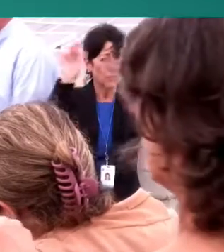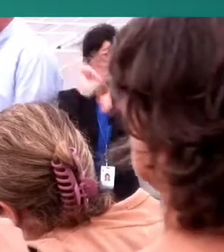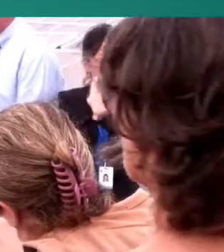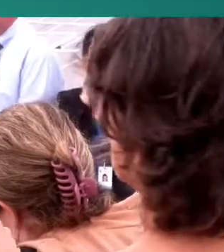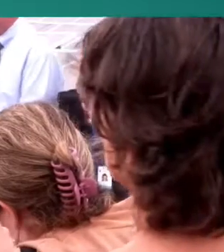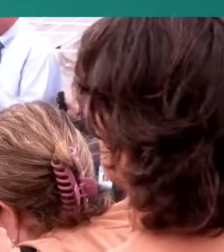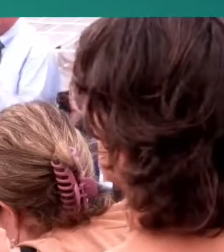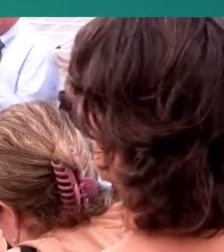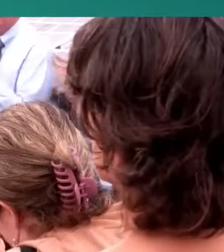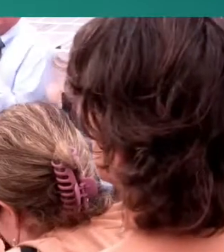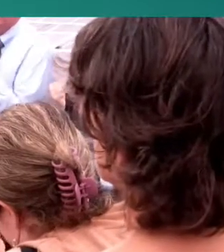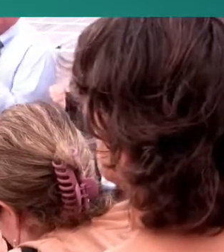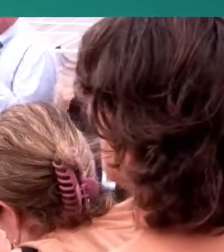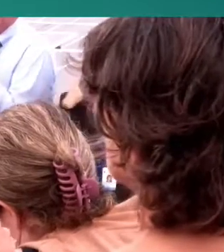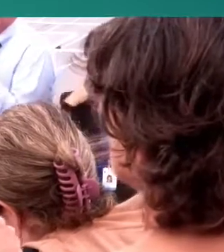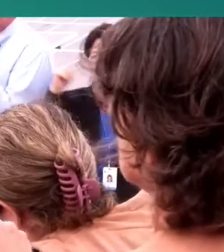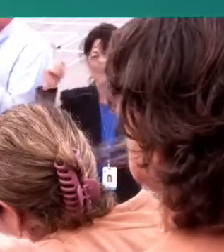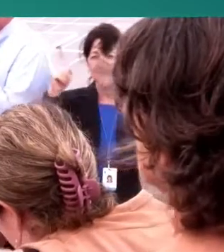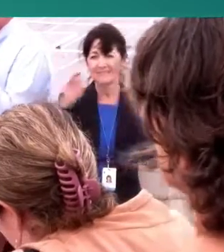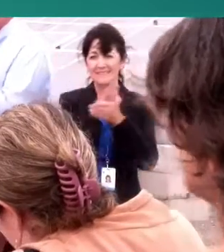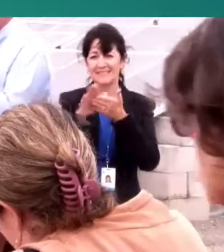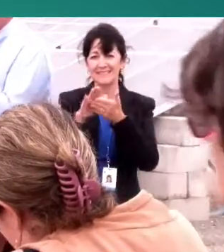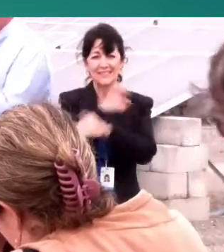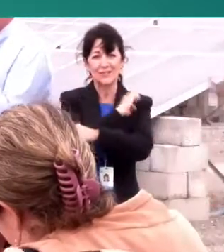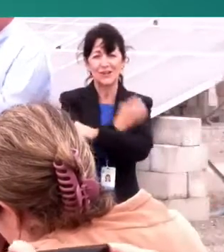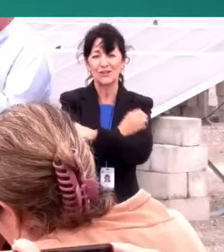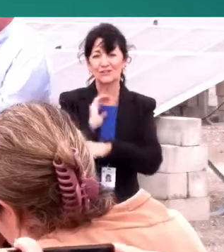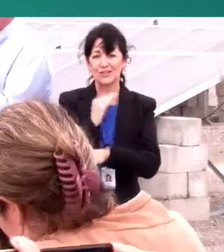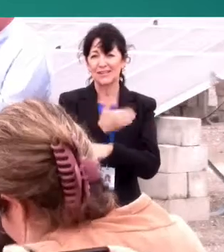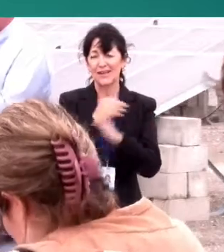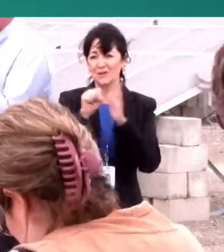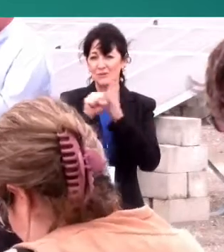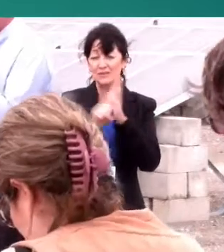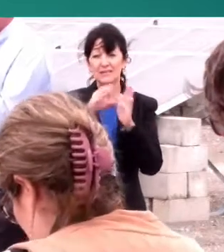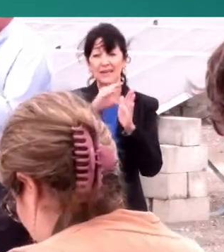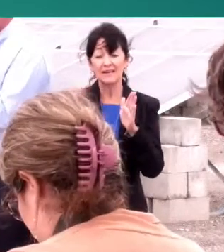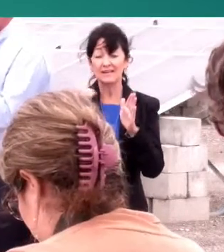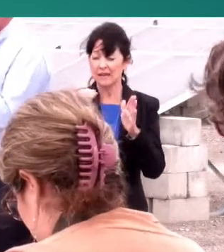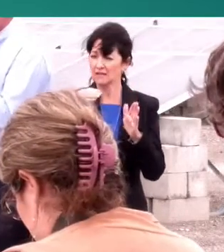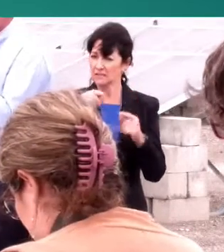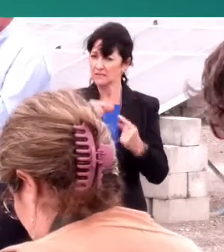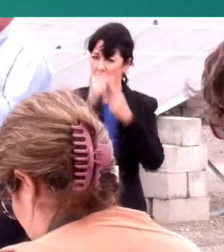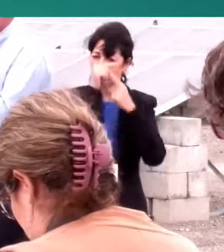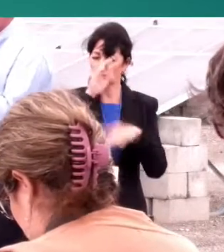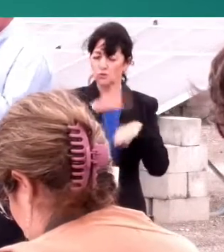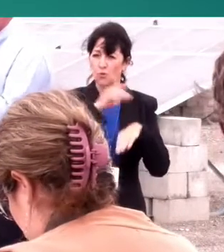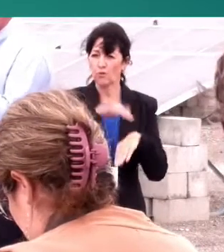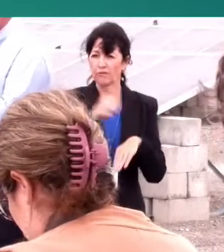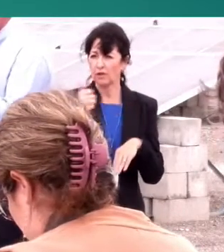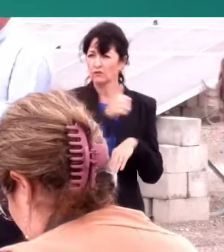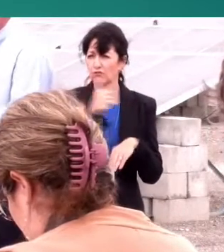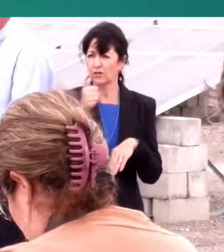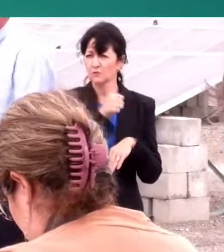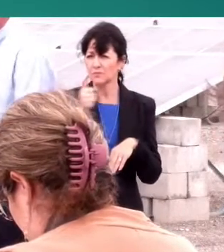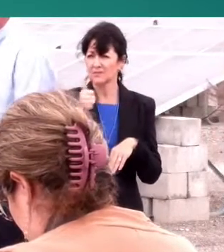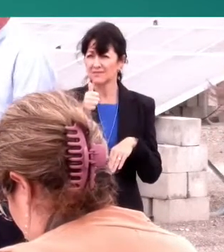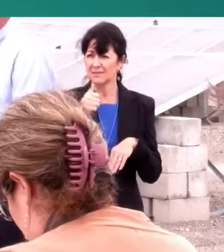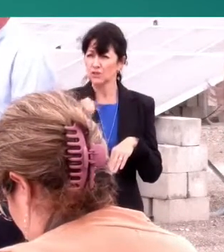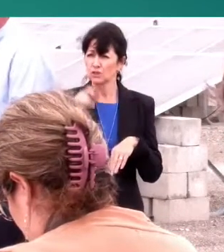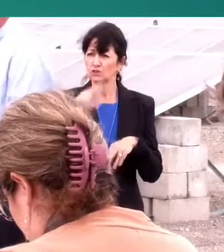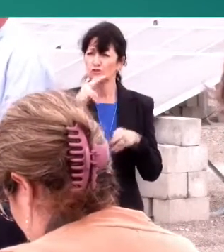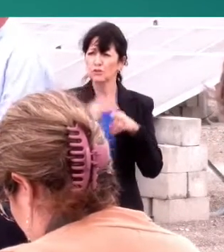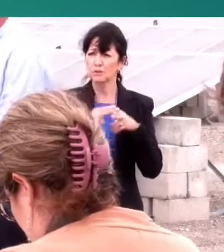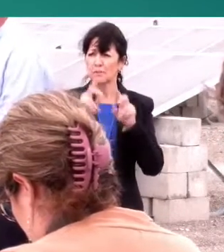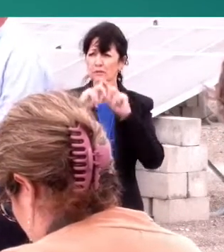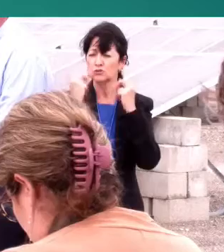in the direction of clean energy in our state, particularly on the transportation side. I should mention that our Department of